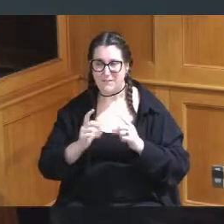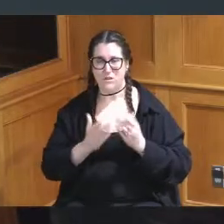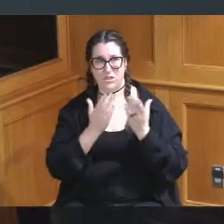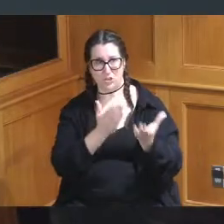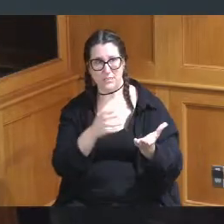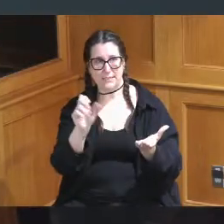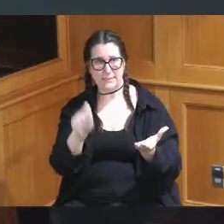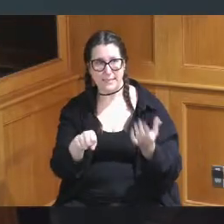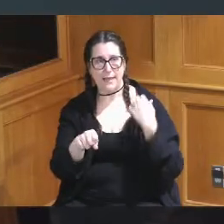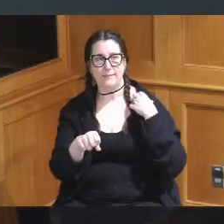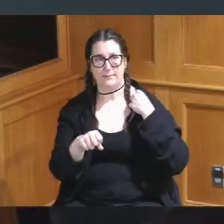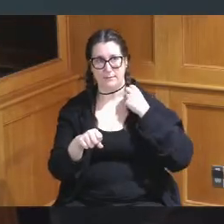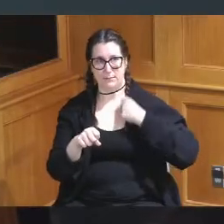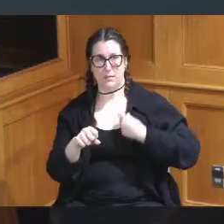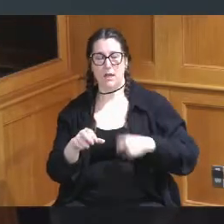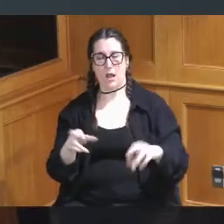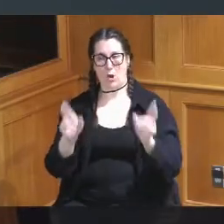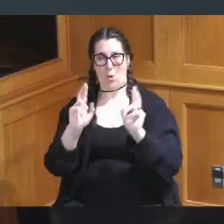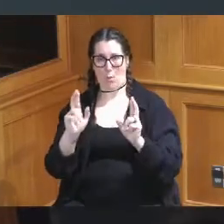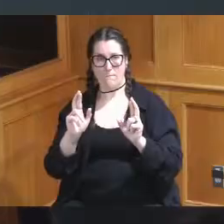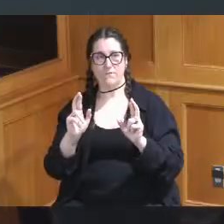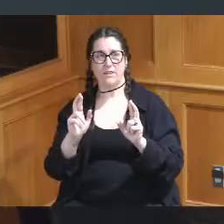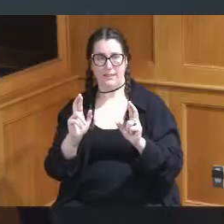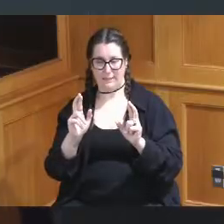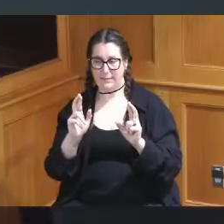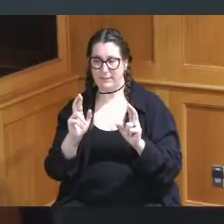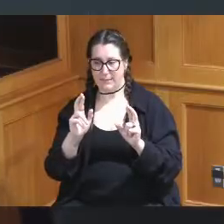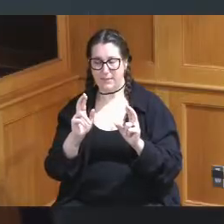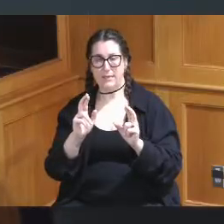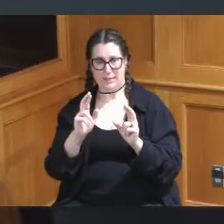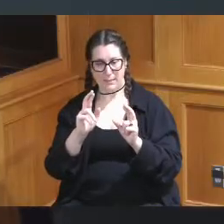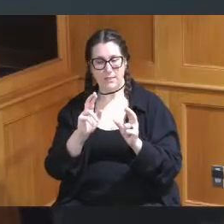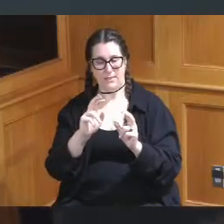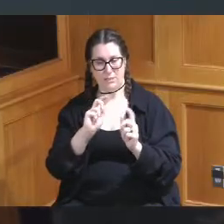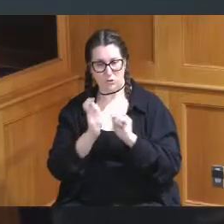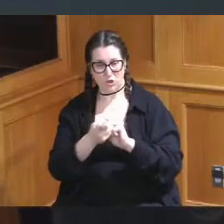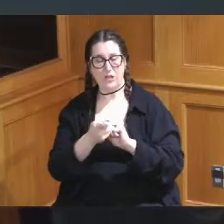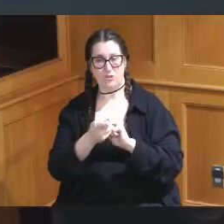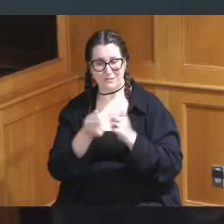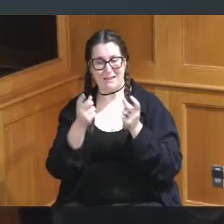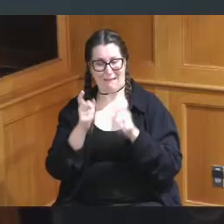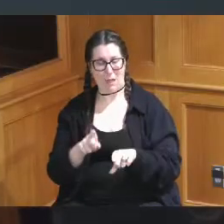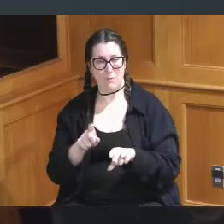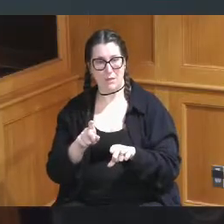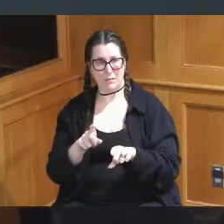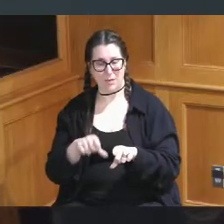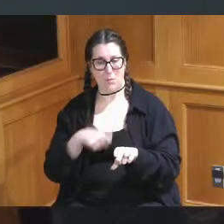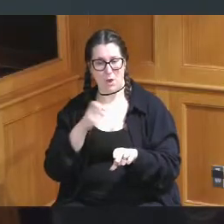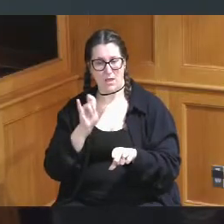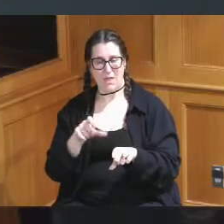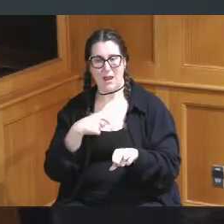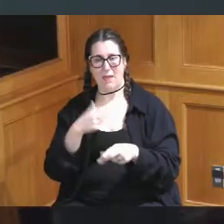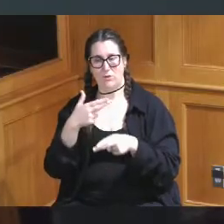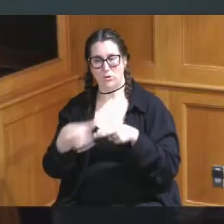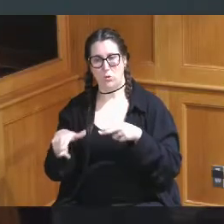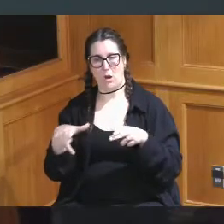and hopefully some revisions that were made. So I'm very proud of that. I just have a brief